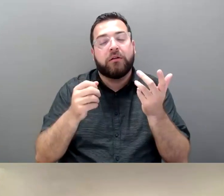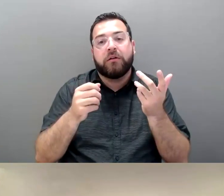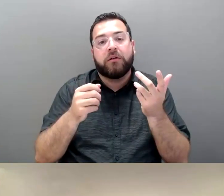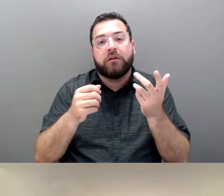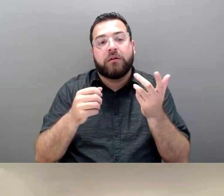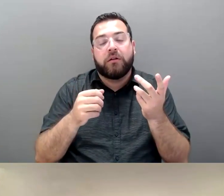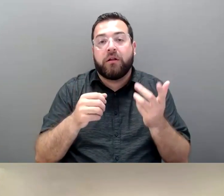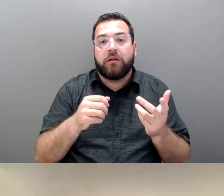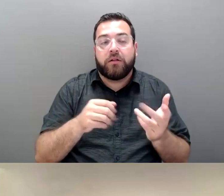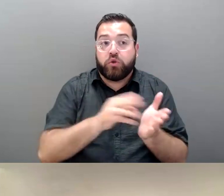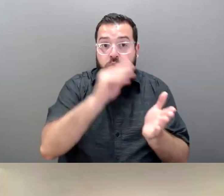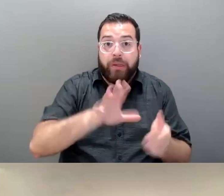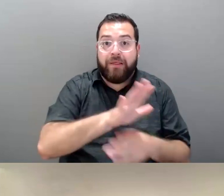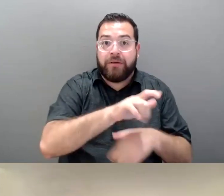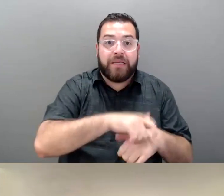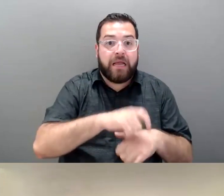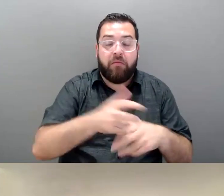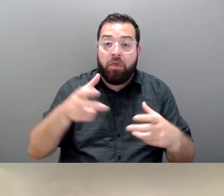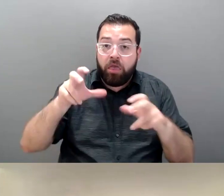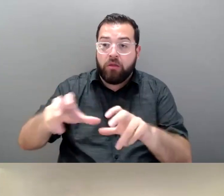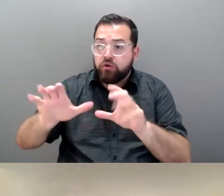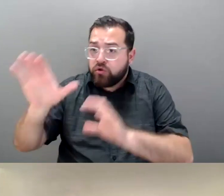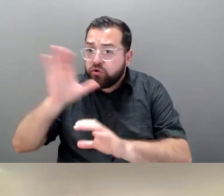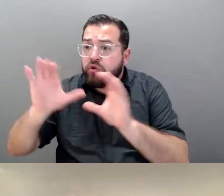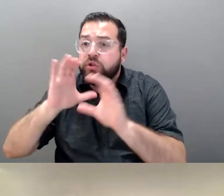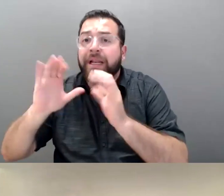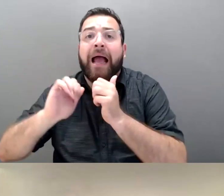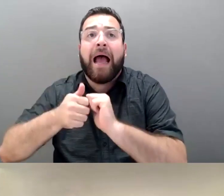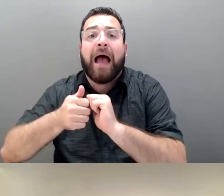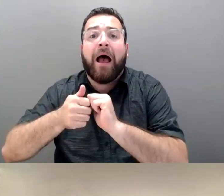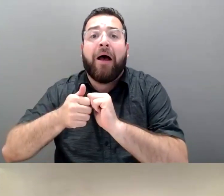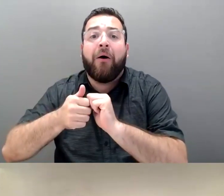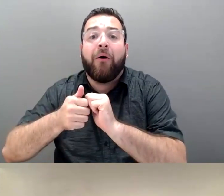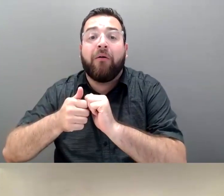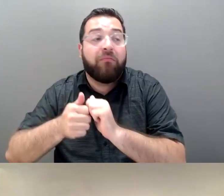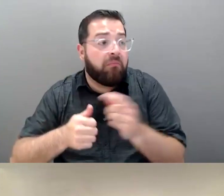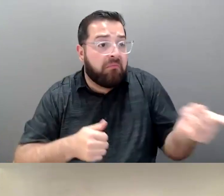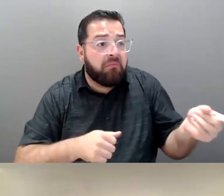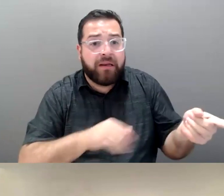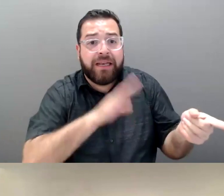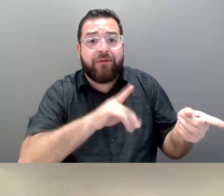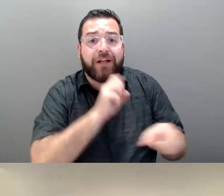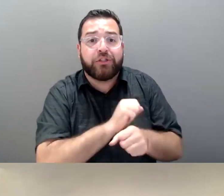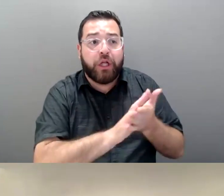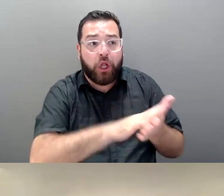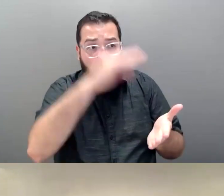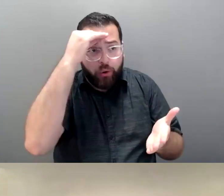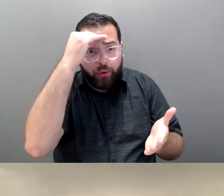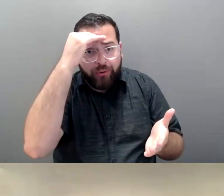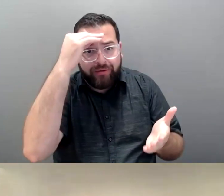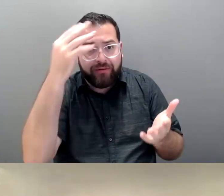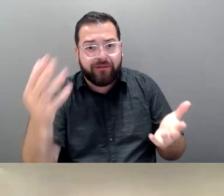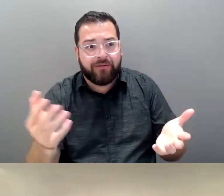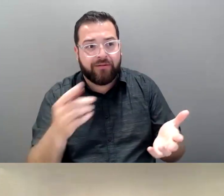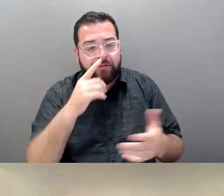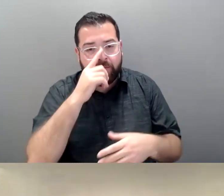their time is so spent on searching how to put it all together that like we're never getting to the actual point. So